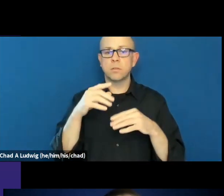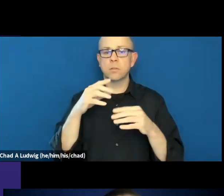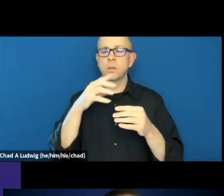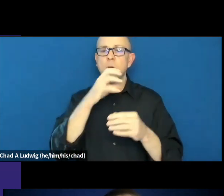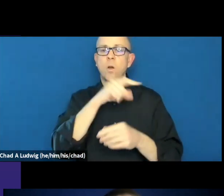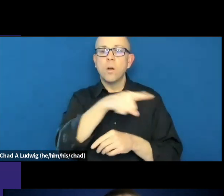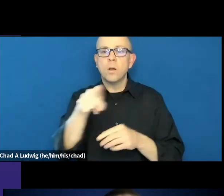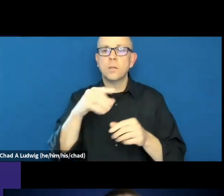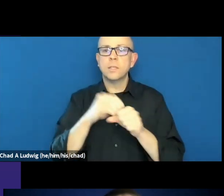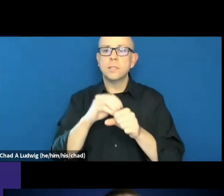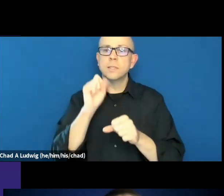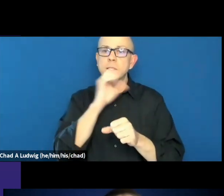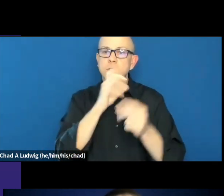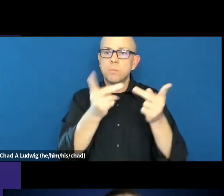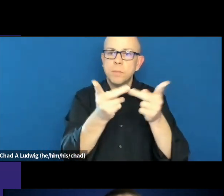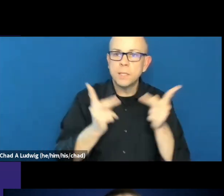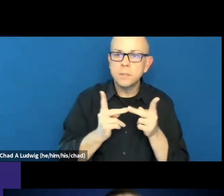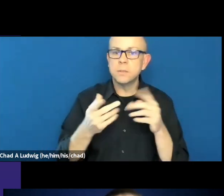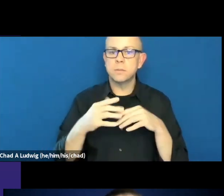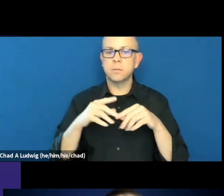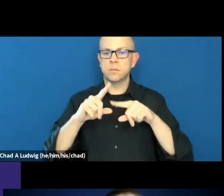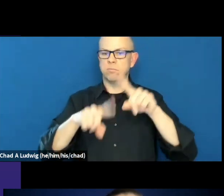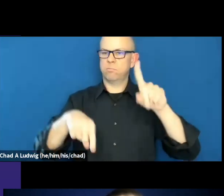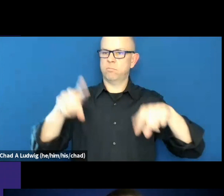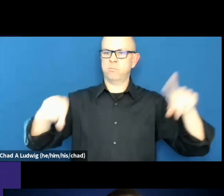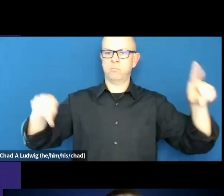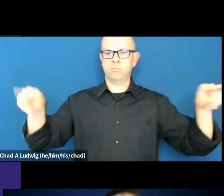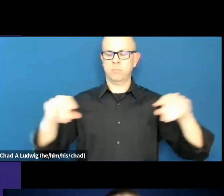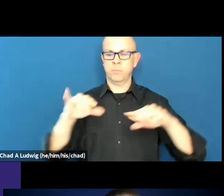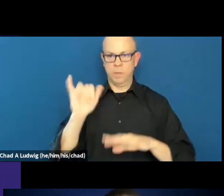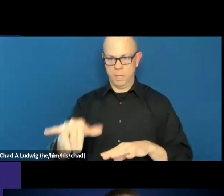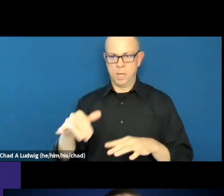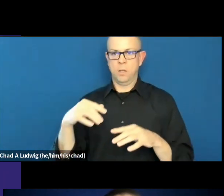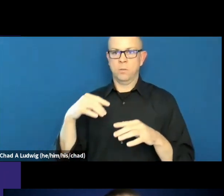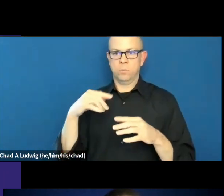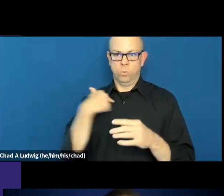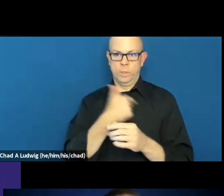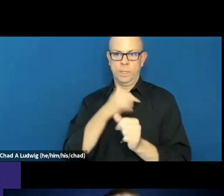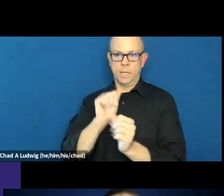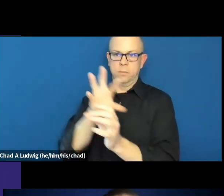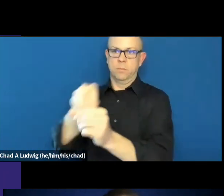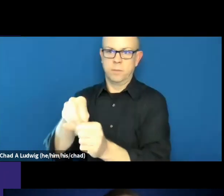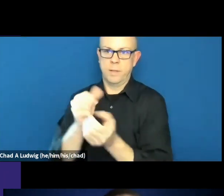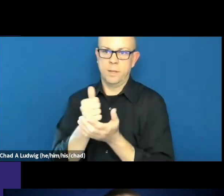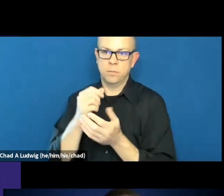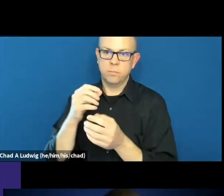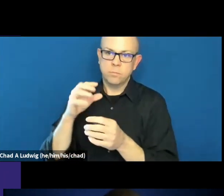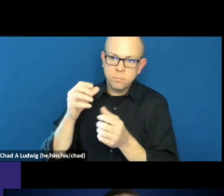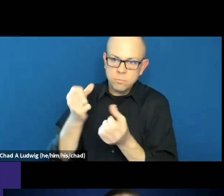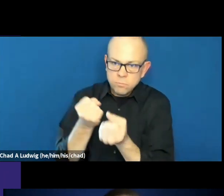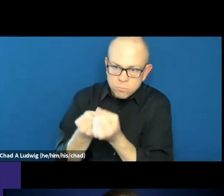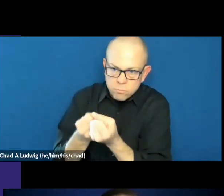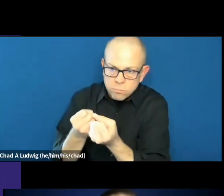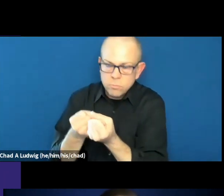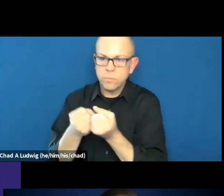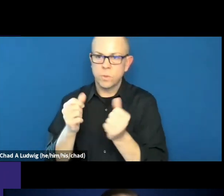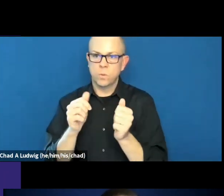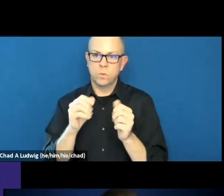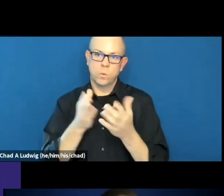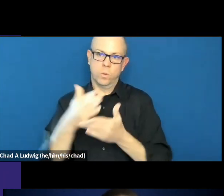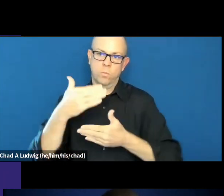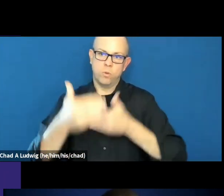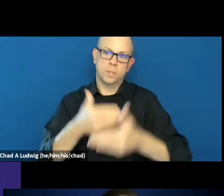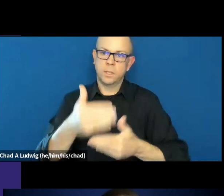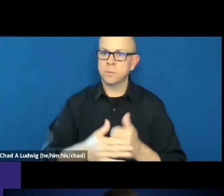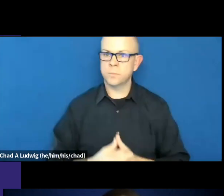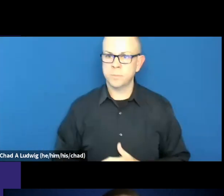senior citizens. All of these individuals who are in senior care and such, we can get involved in those